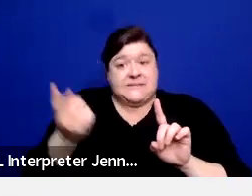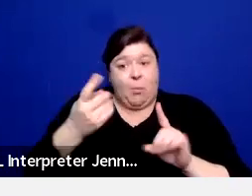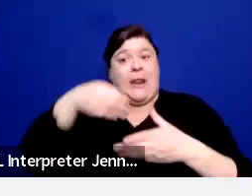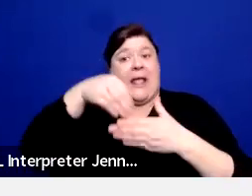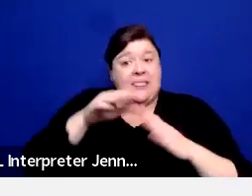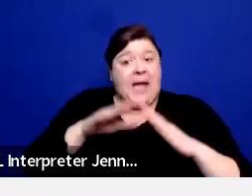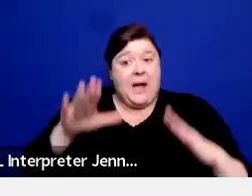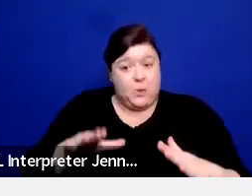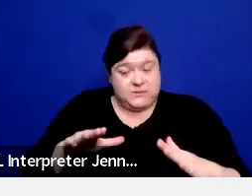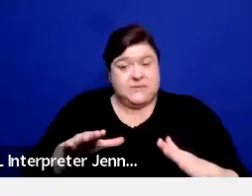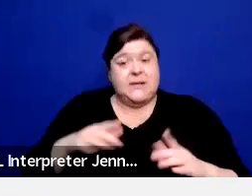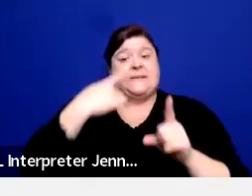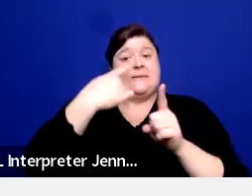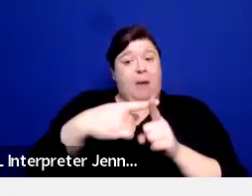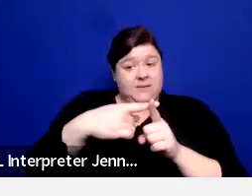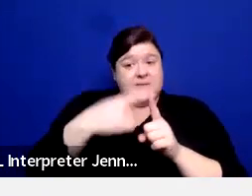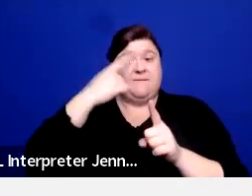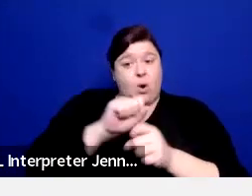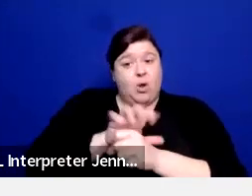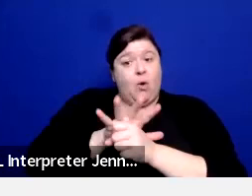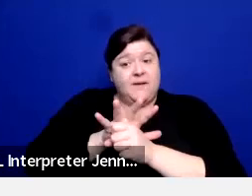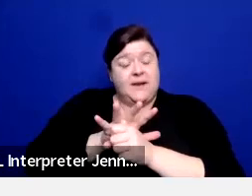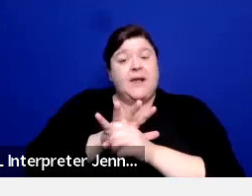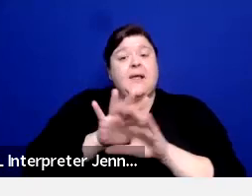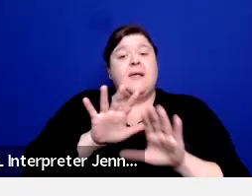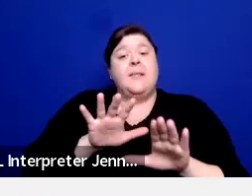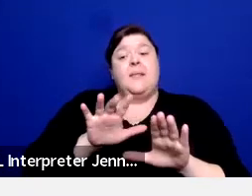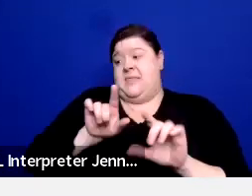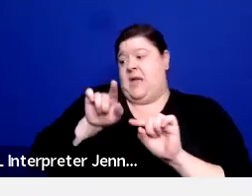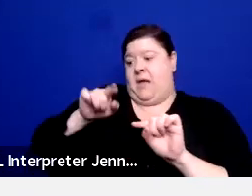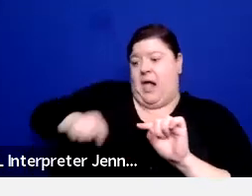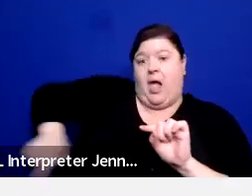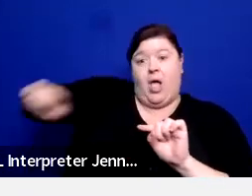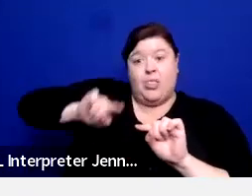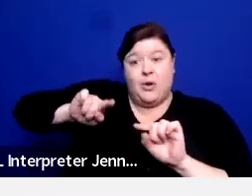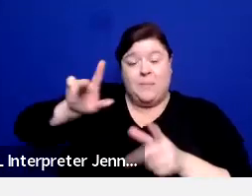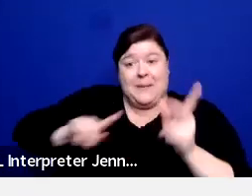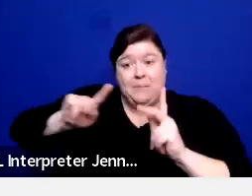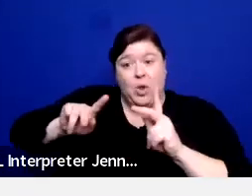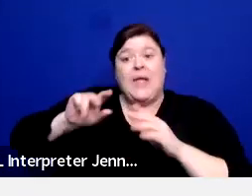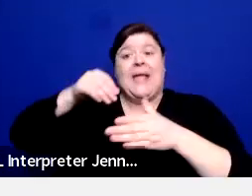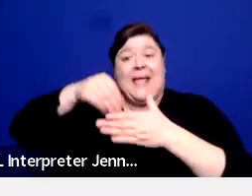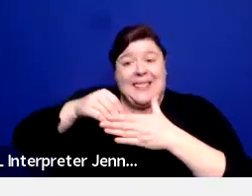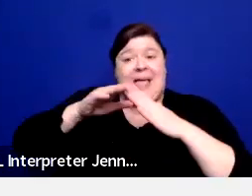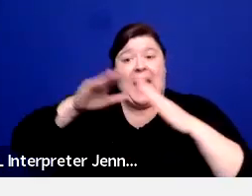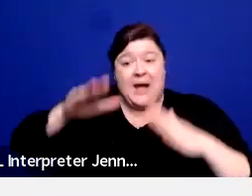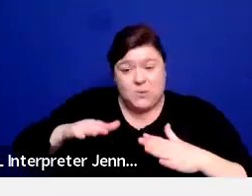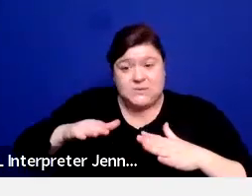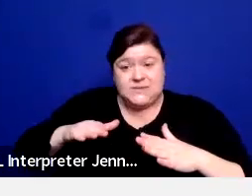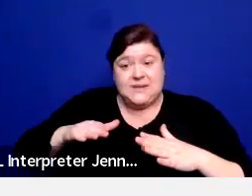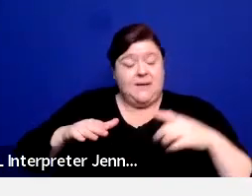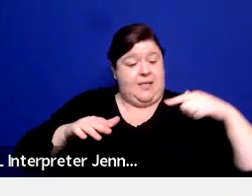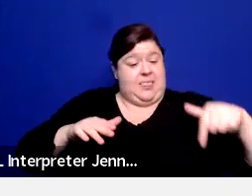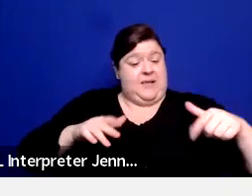COVID, then the quarantine period for the other household members starts after that household member has finished